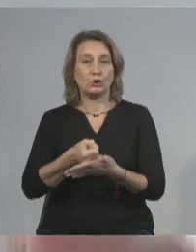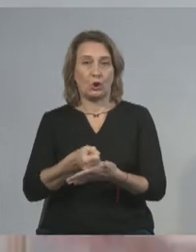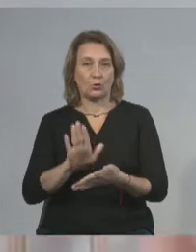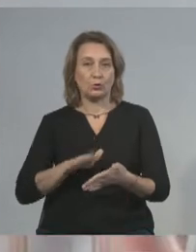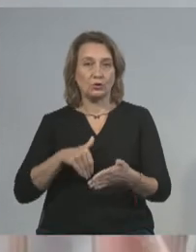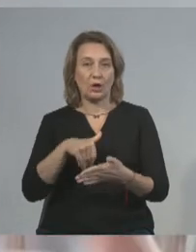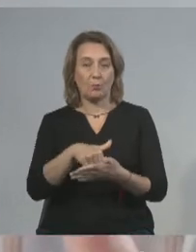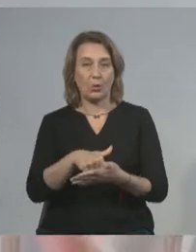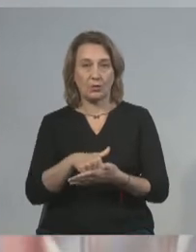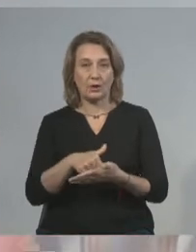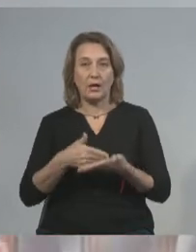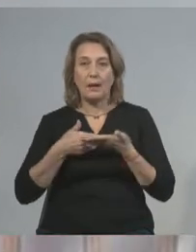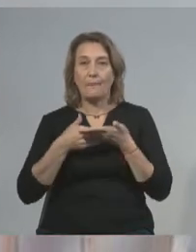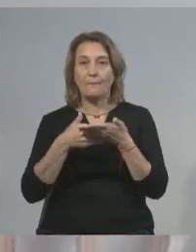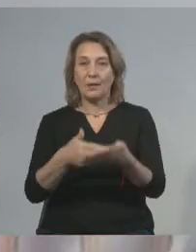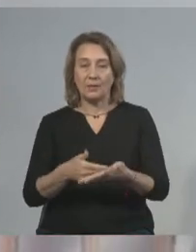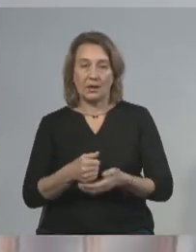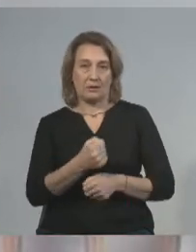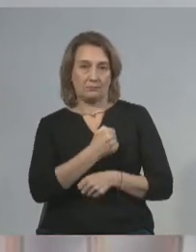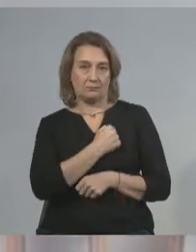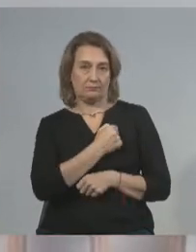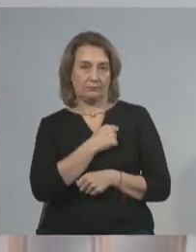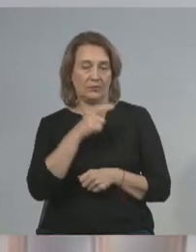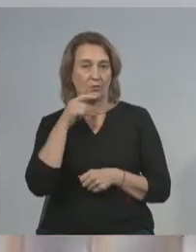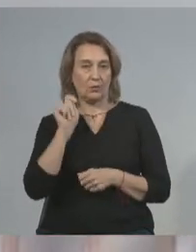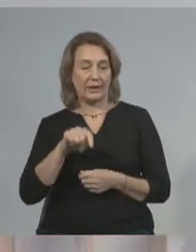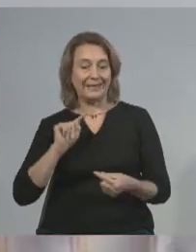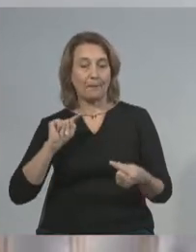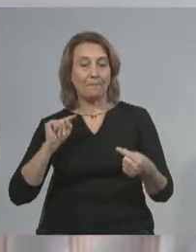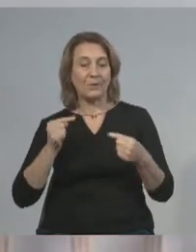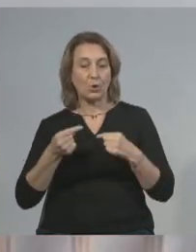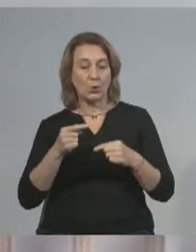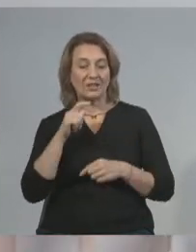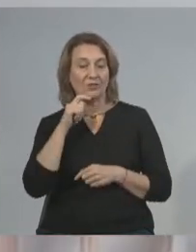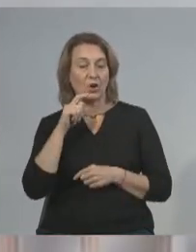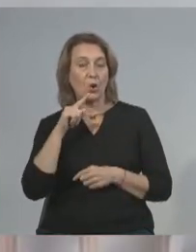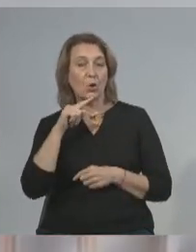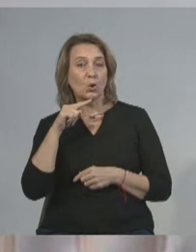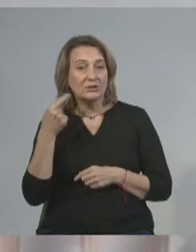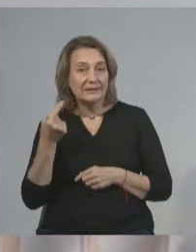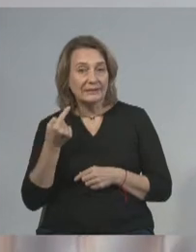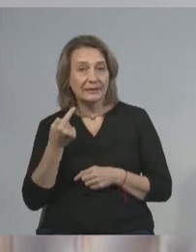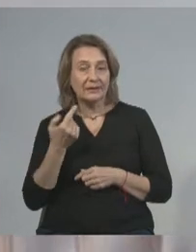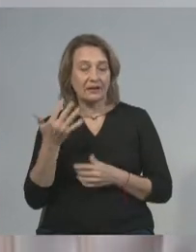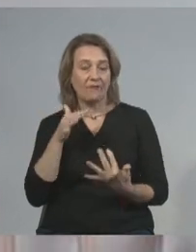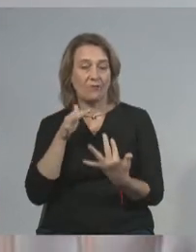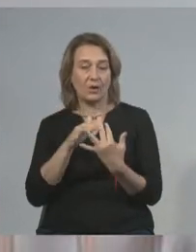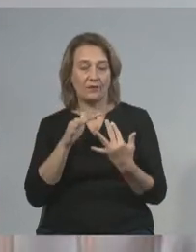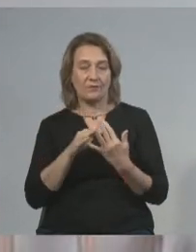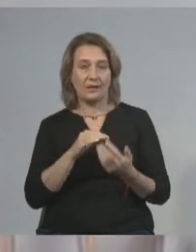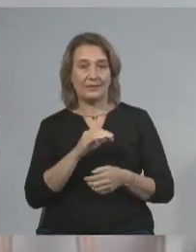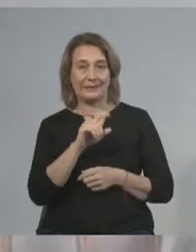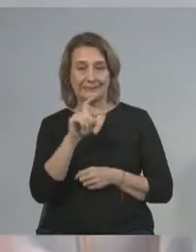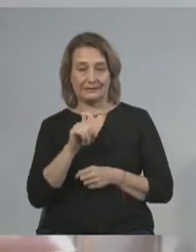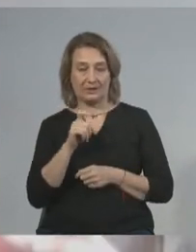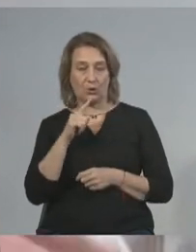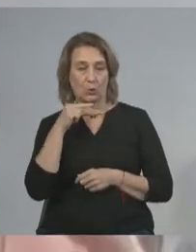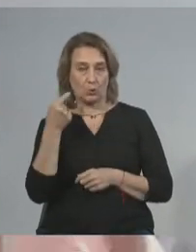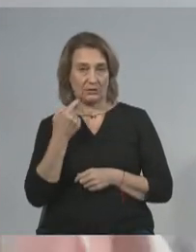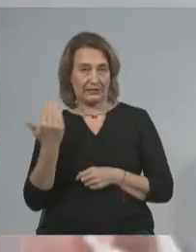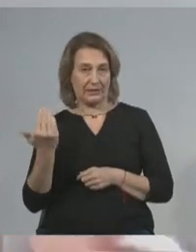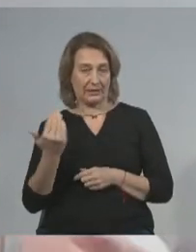2014 helping the armed forces of ukraine against russia to to